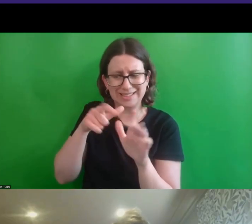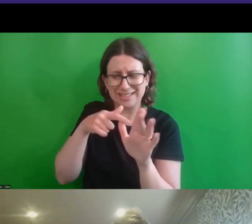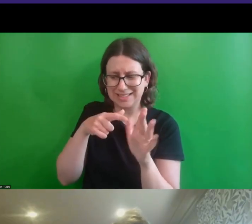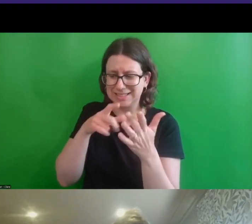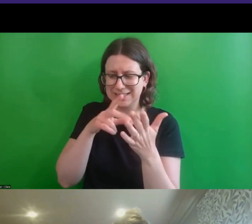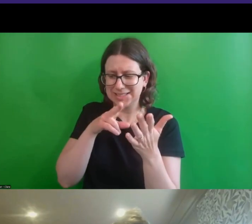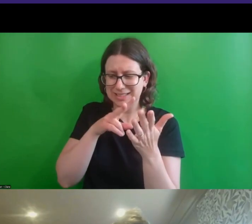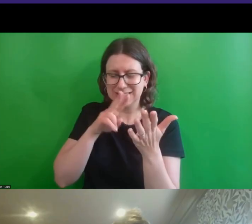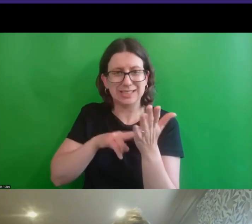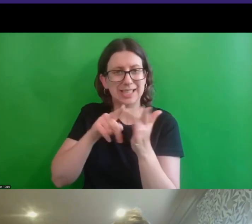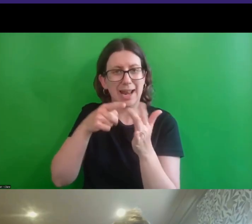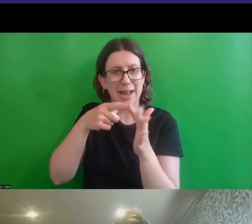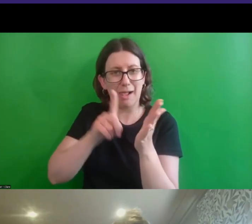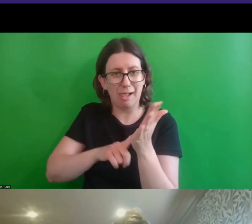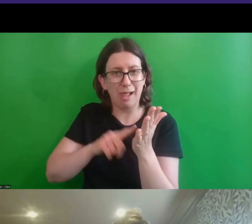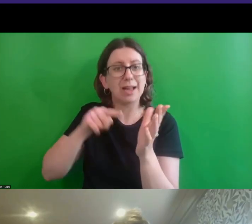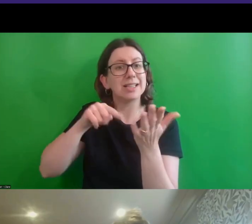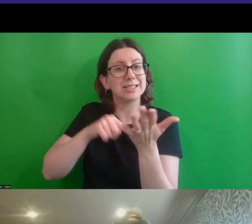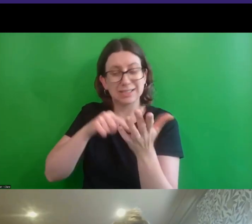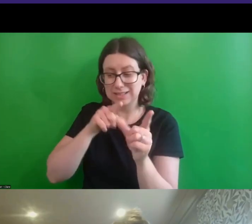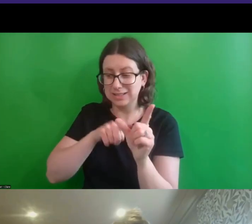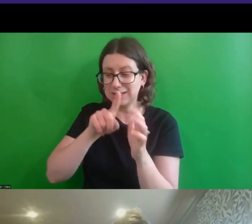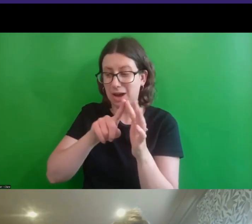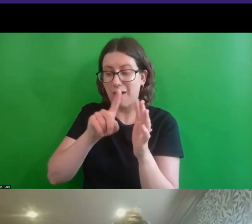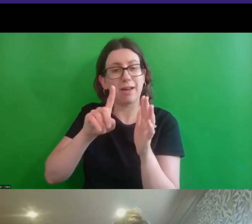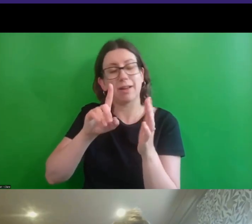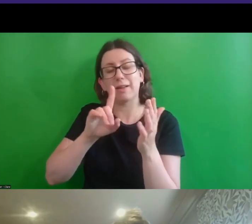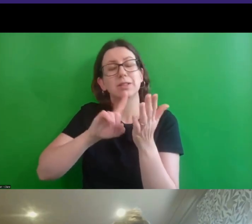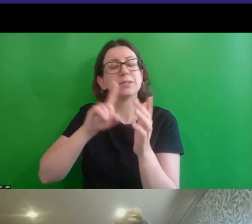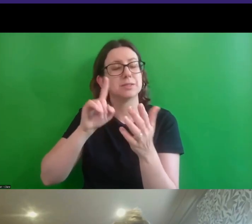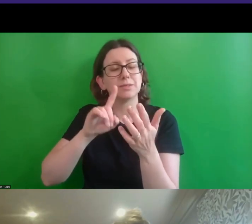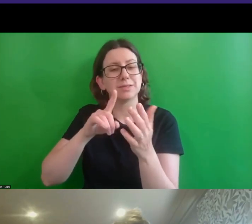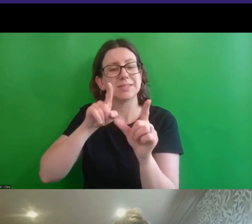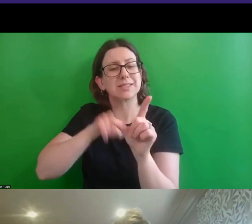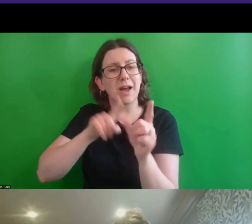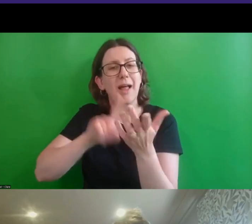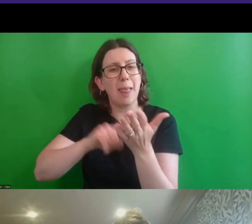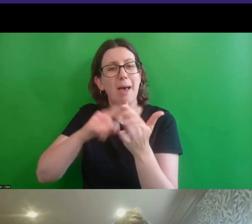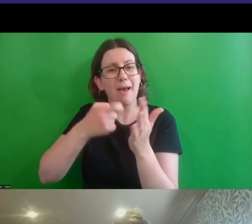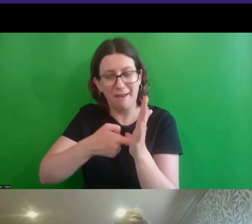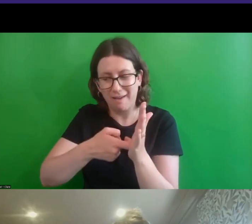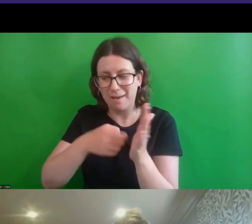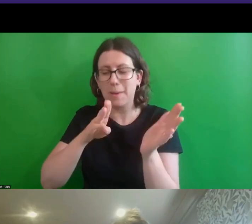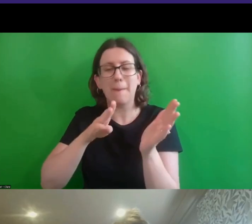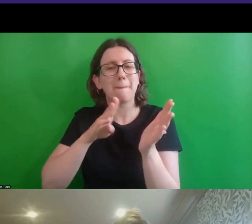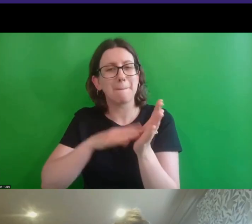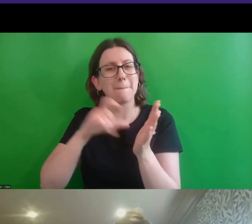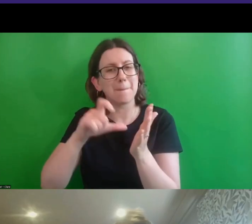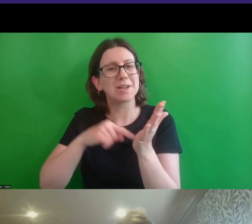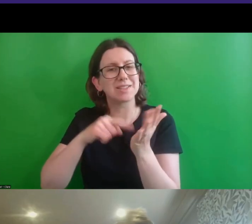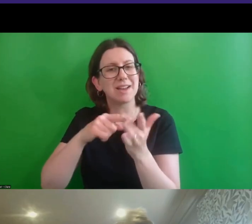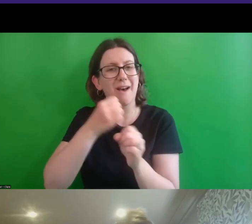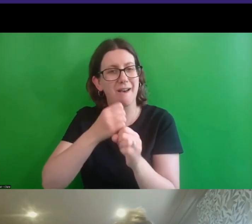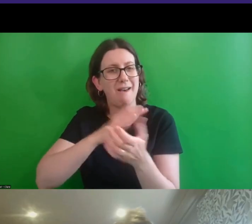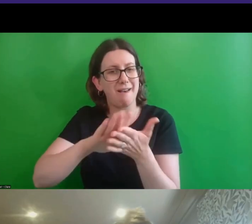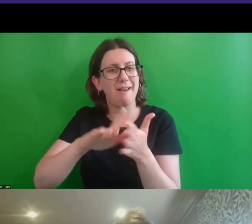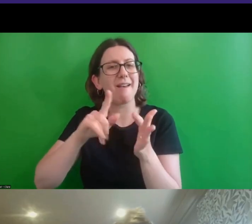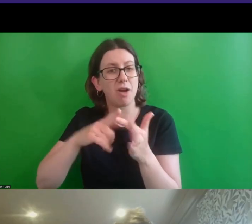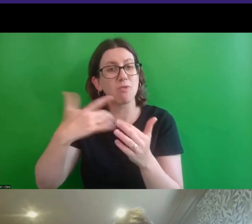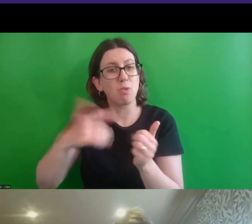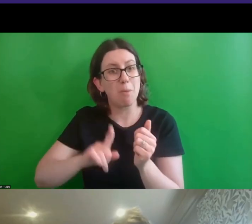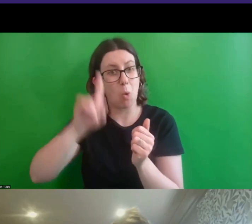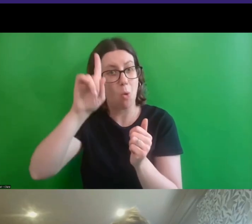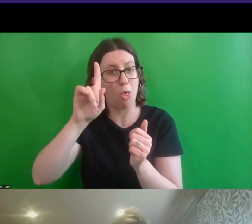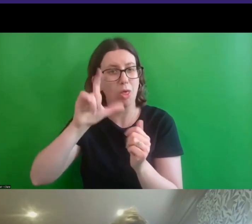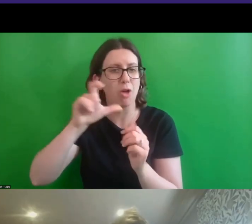from Barrowful in Cumbria, in Barrow. So there's 4 speakers